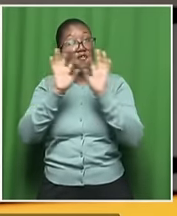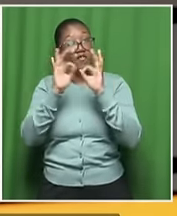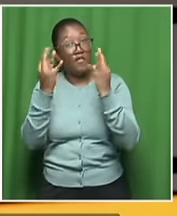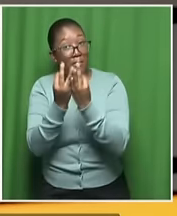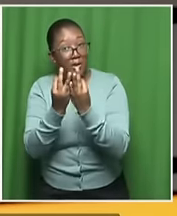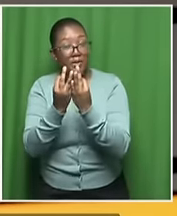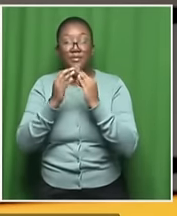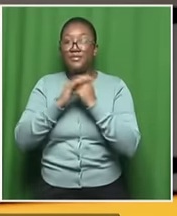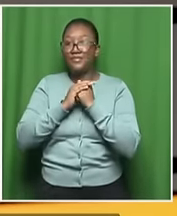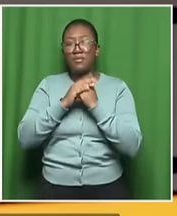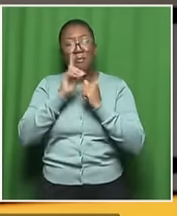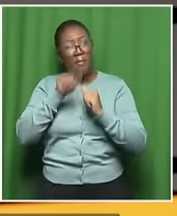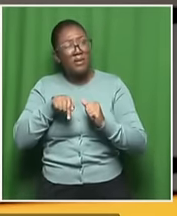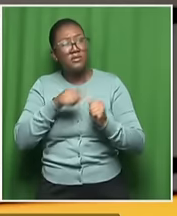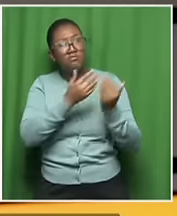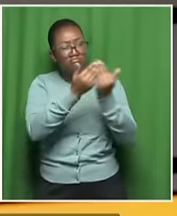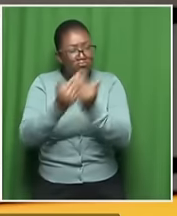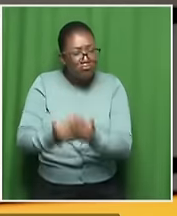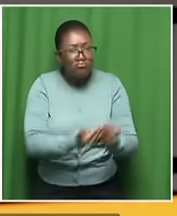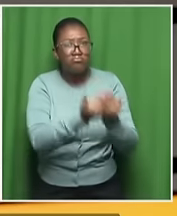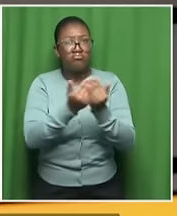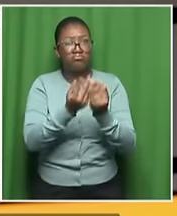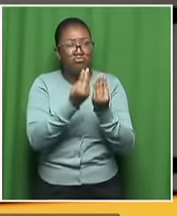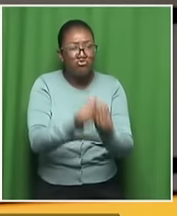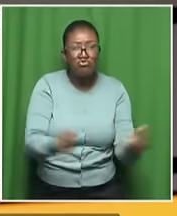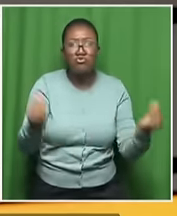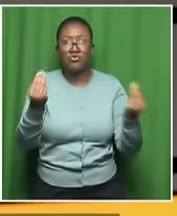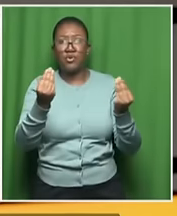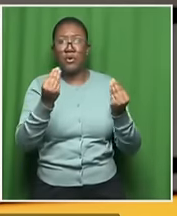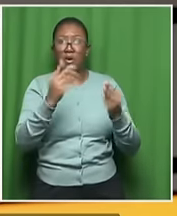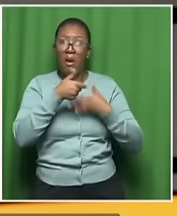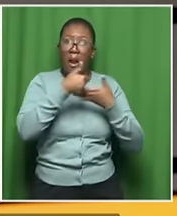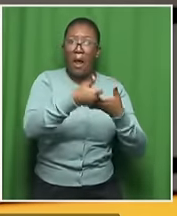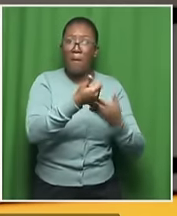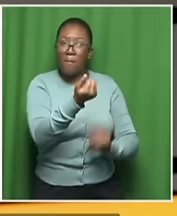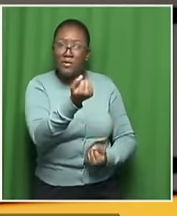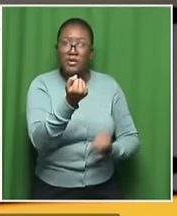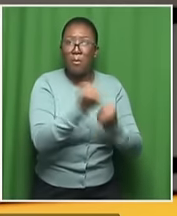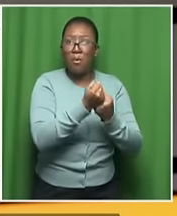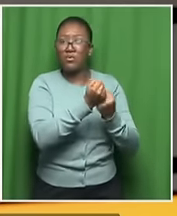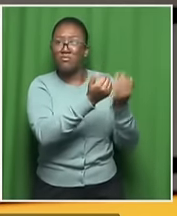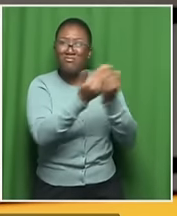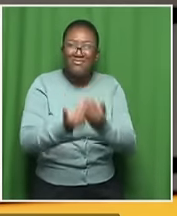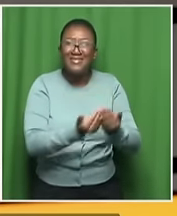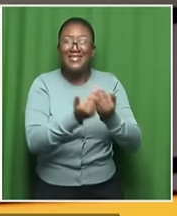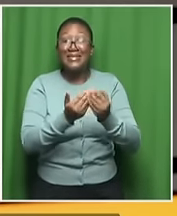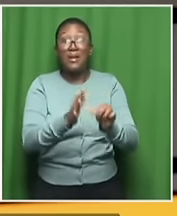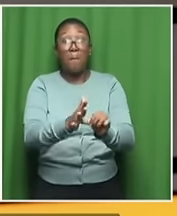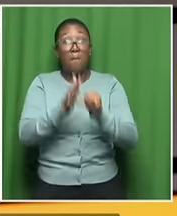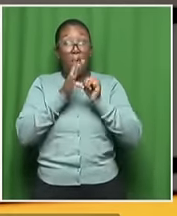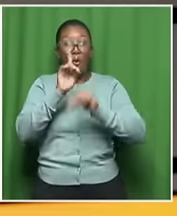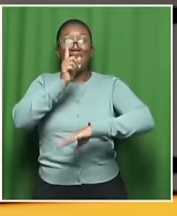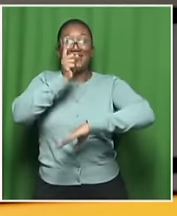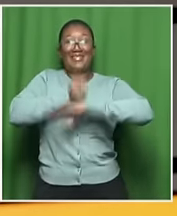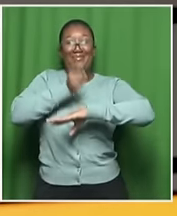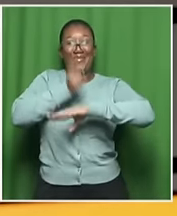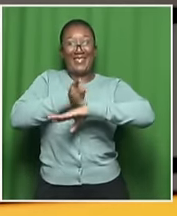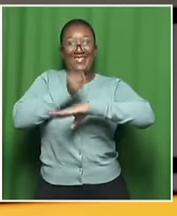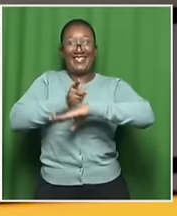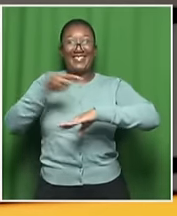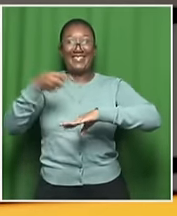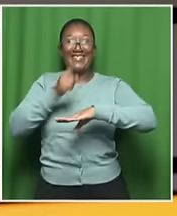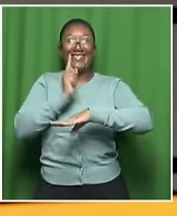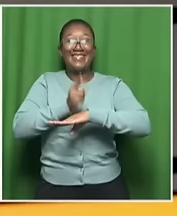enough attention to the children. We must have discipline. And then